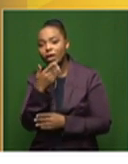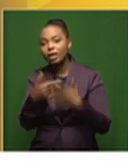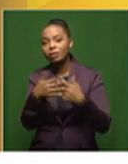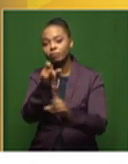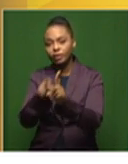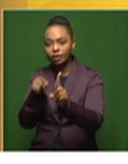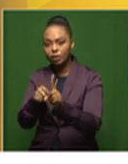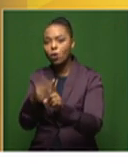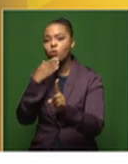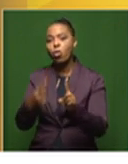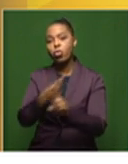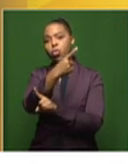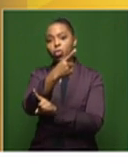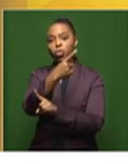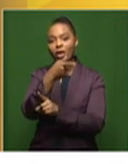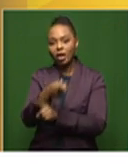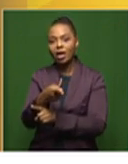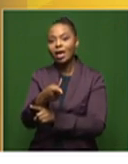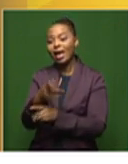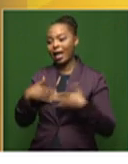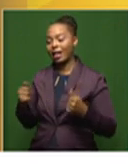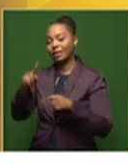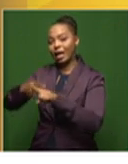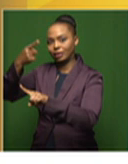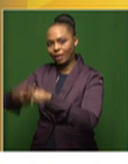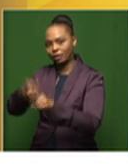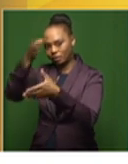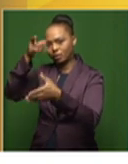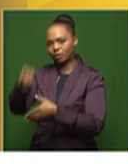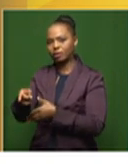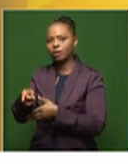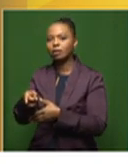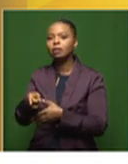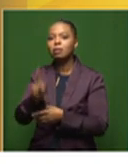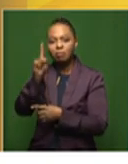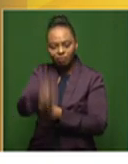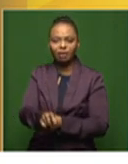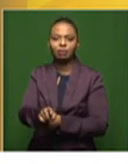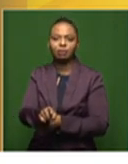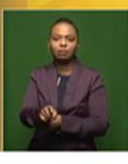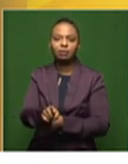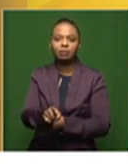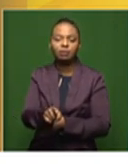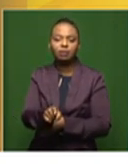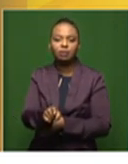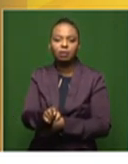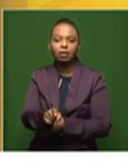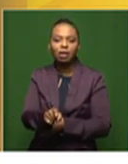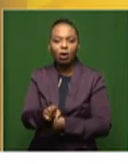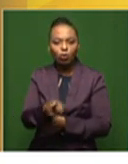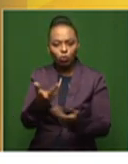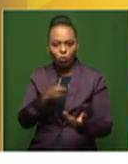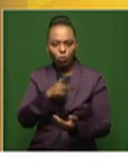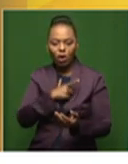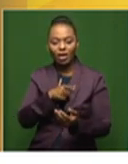them and bring to their attention that it's going to cause serious problems for our society. And therefore, they